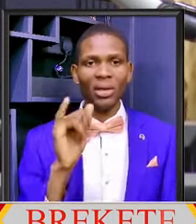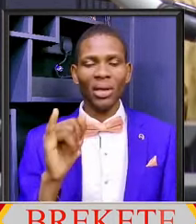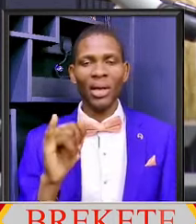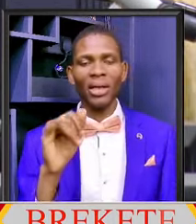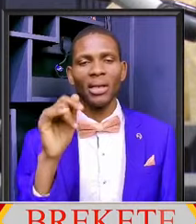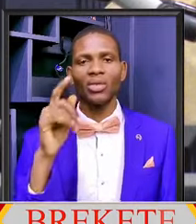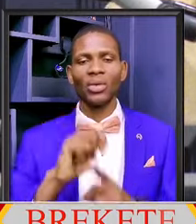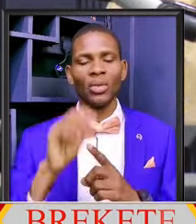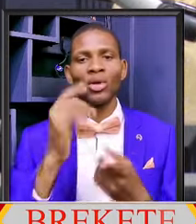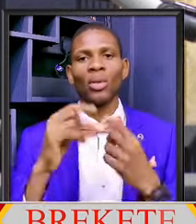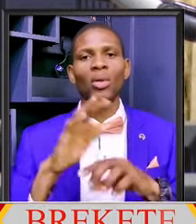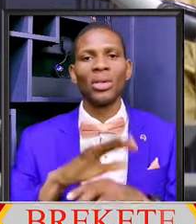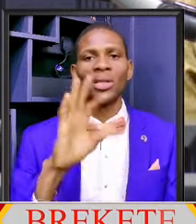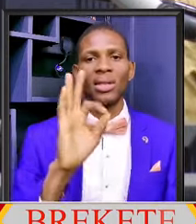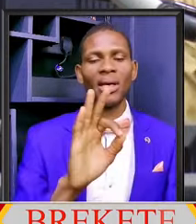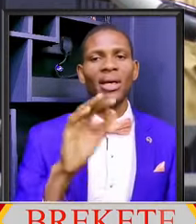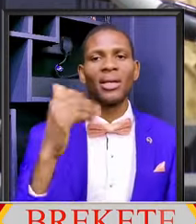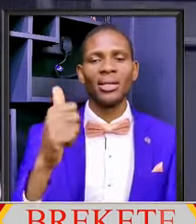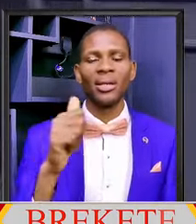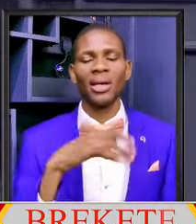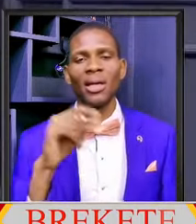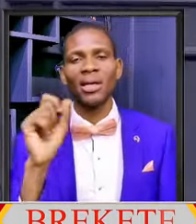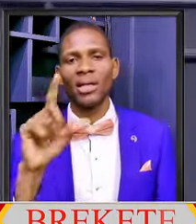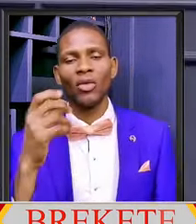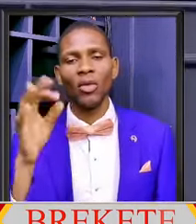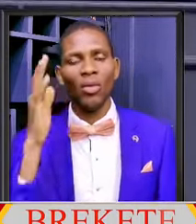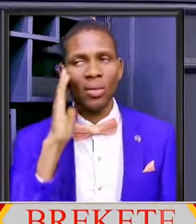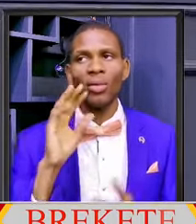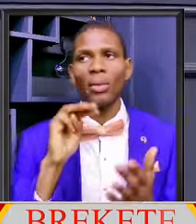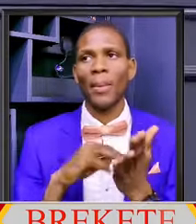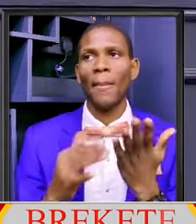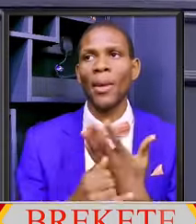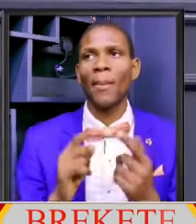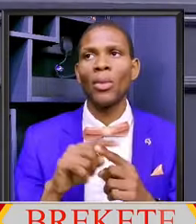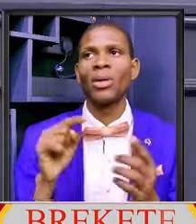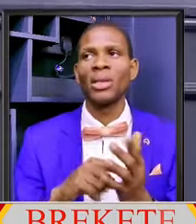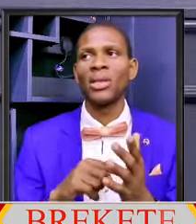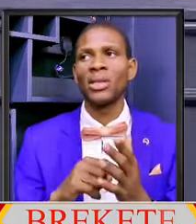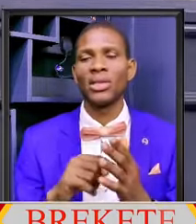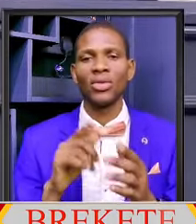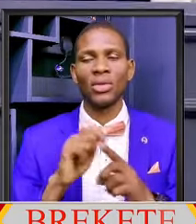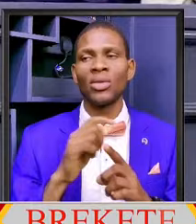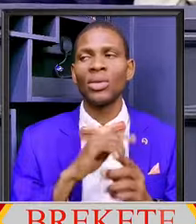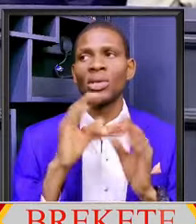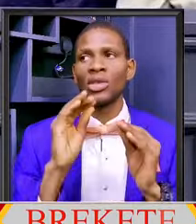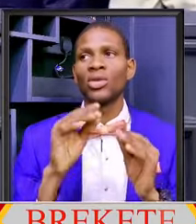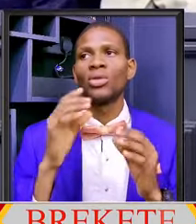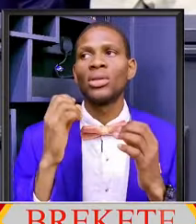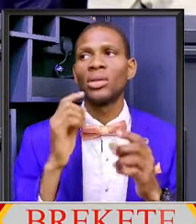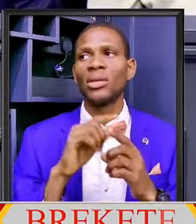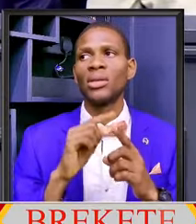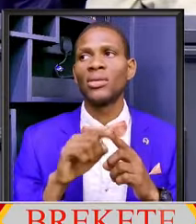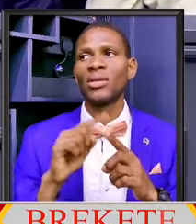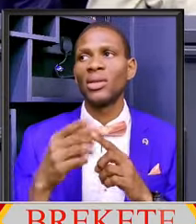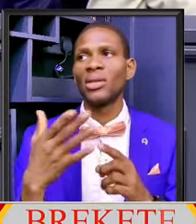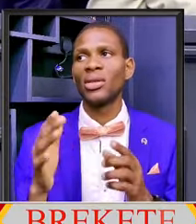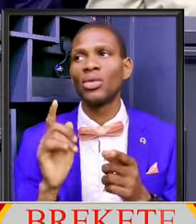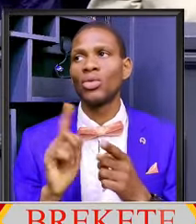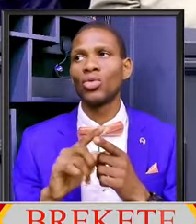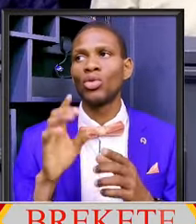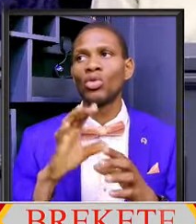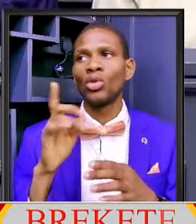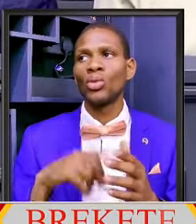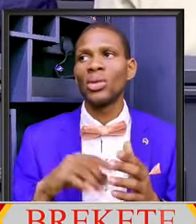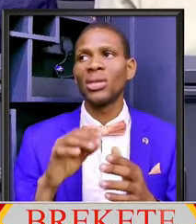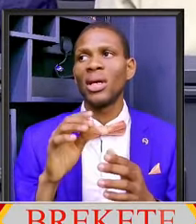up on the 9th, 10th, and 11th of May. Mm-hmm. For this training, we will teach you the different things where you fit do with artificial